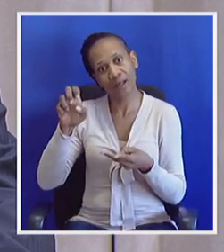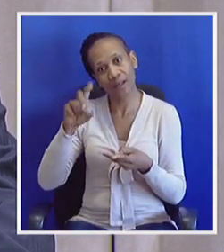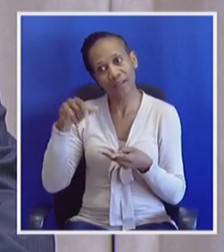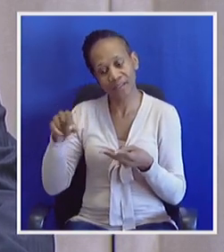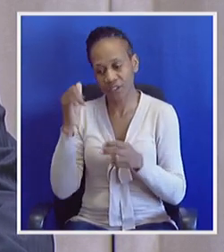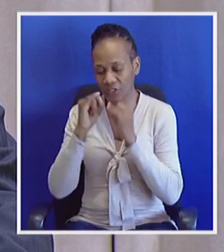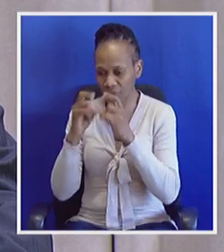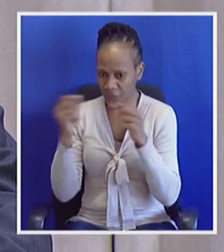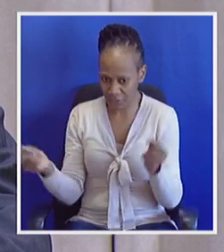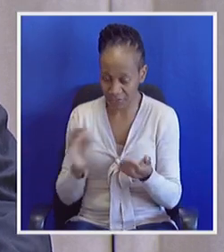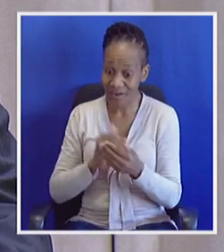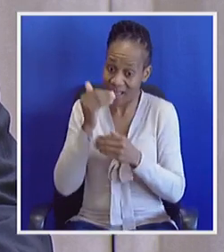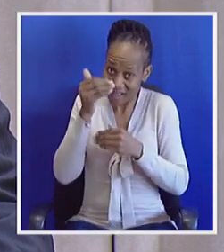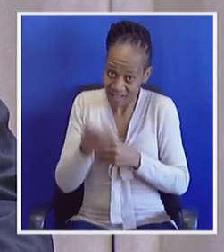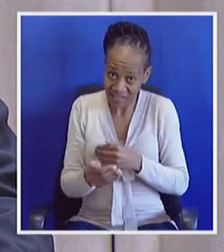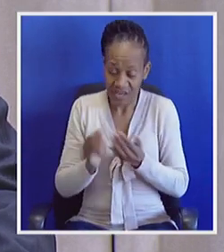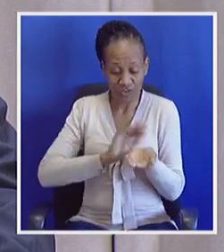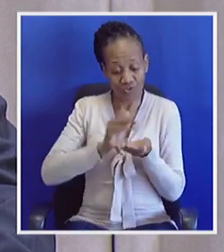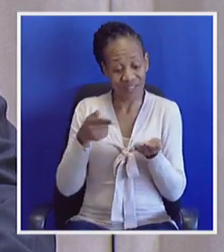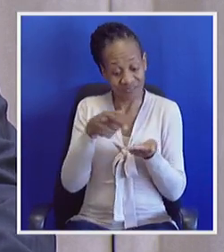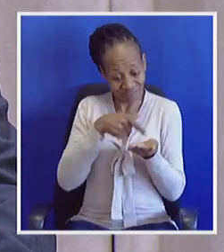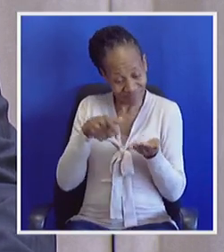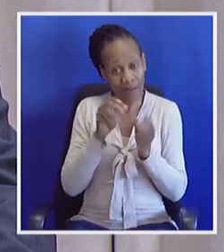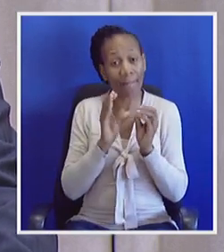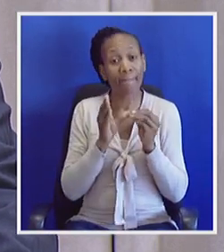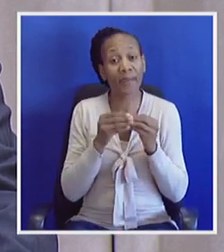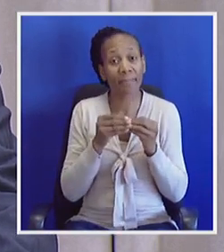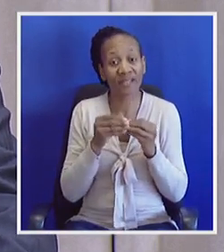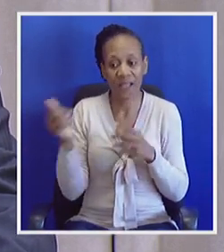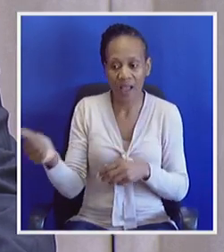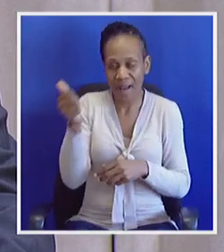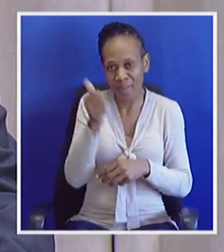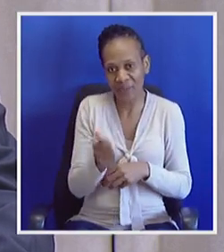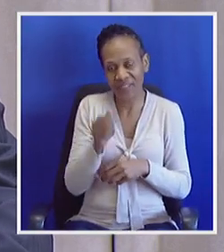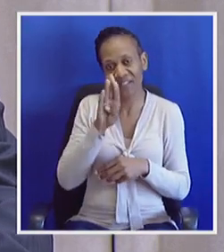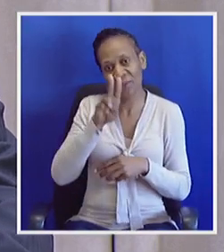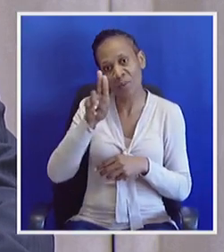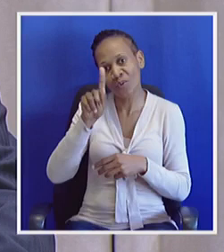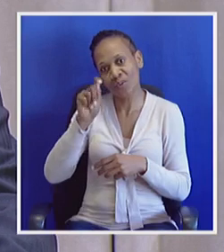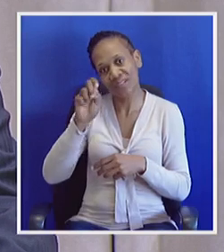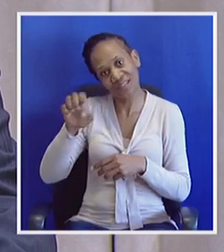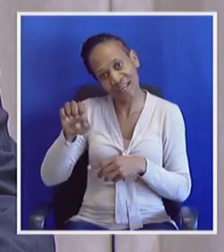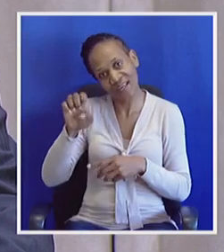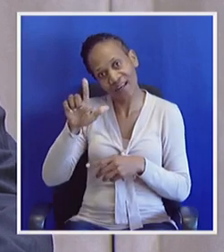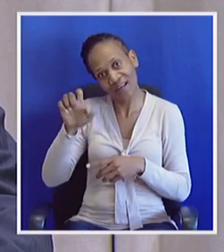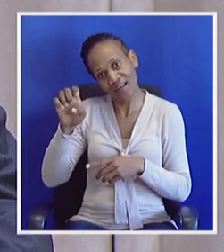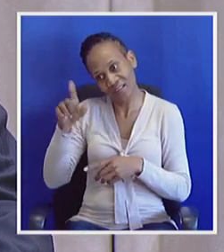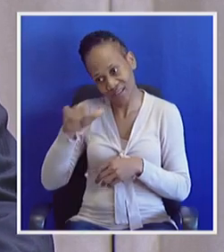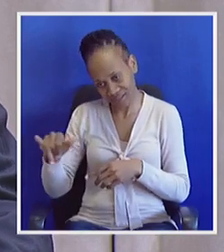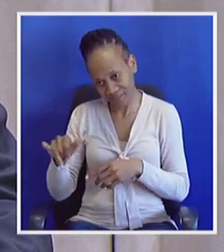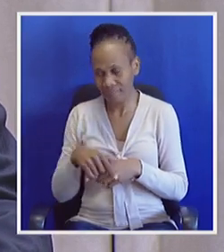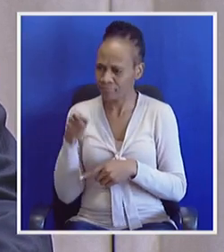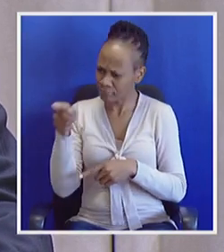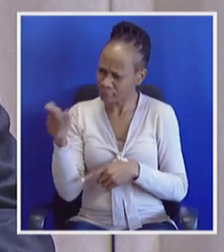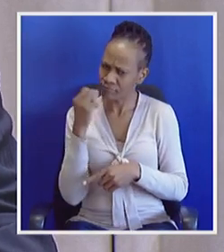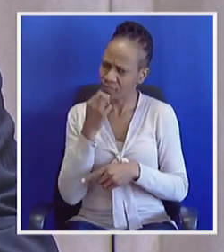trustees themselves felt that they should appoint Dr. Buthelezi. Now, what you are outlining is